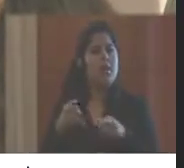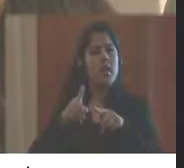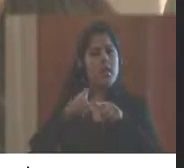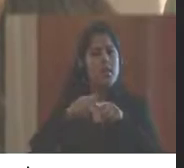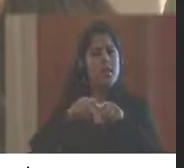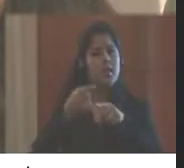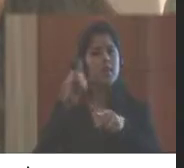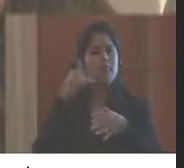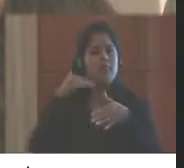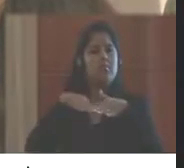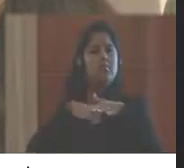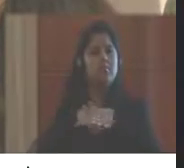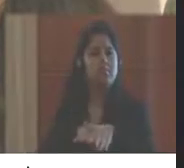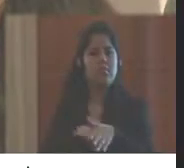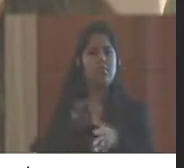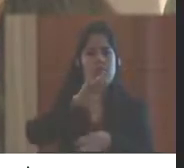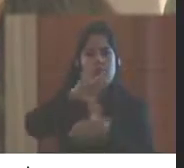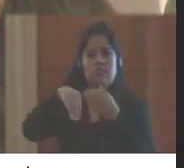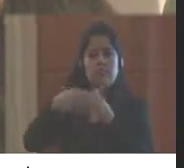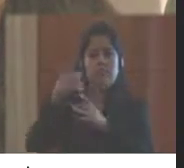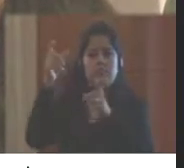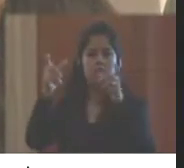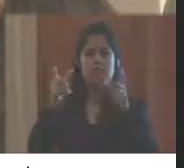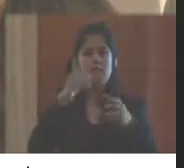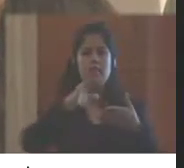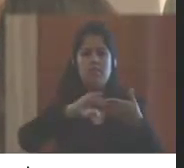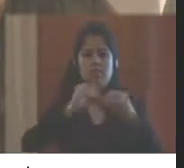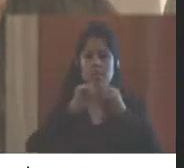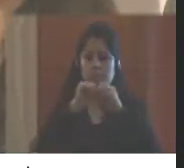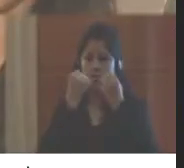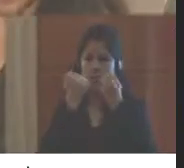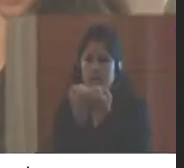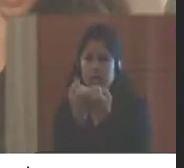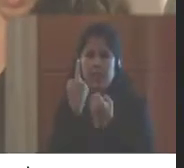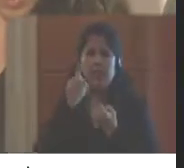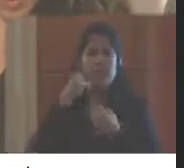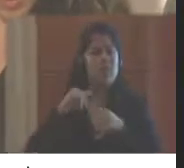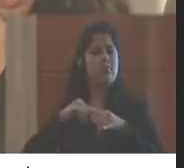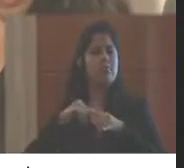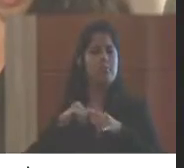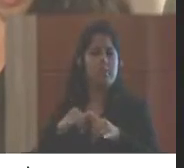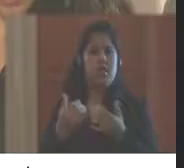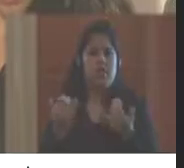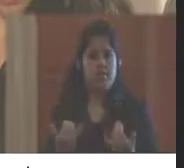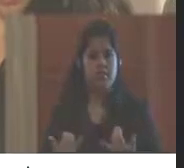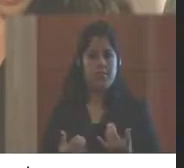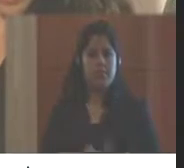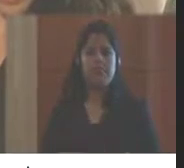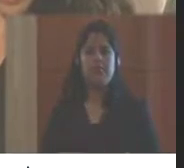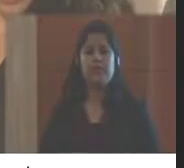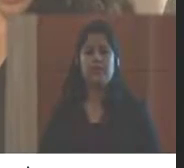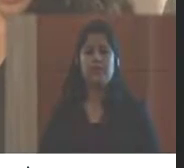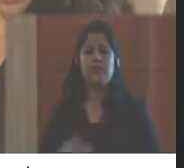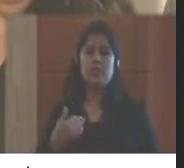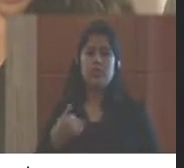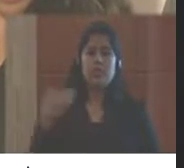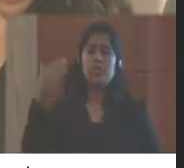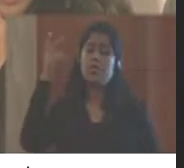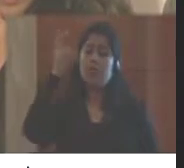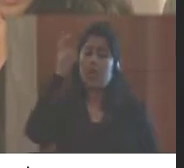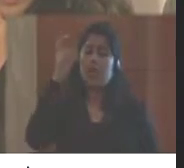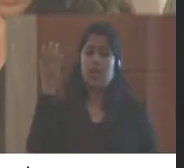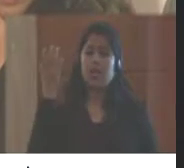Work is needed. That also depends on the inclusion of different parts of society to be able to carry it